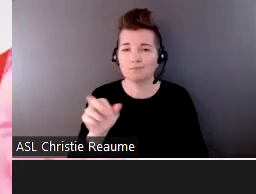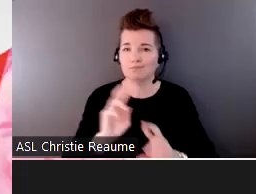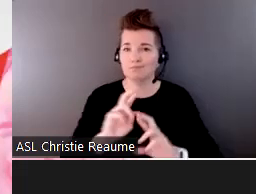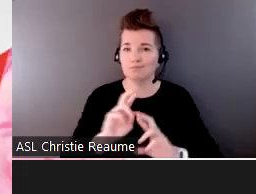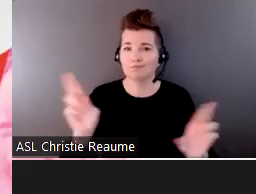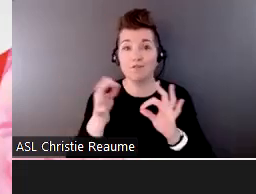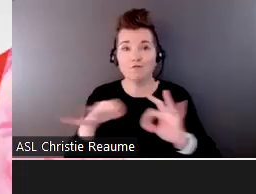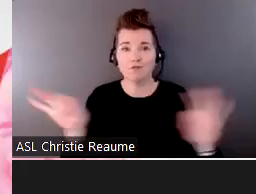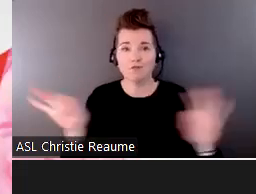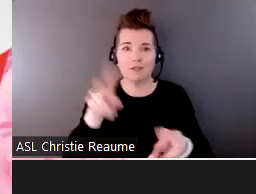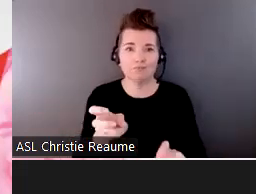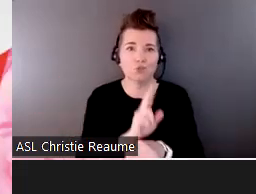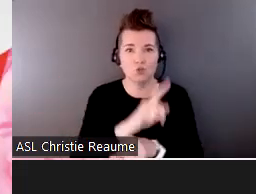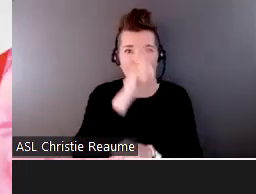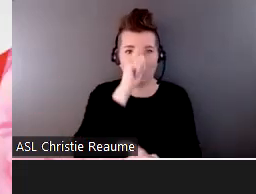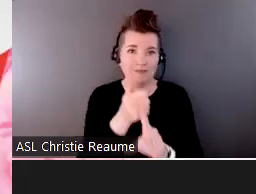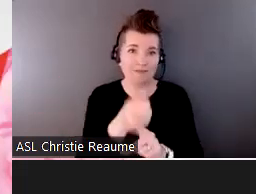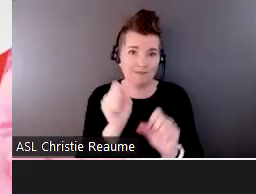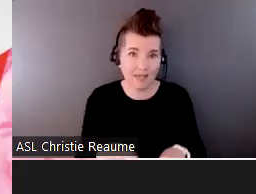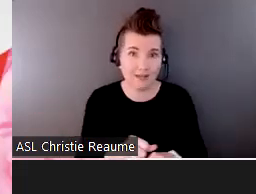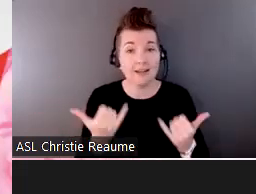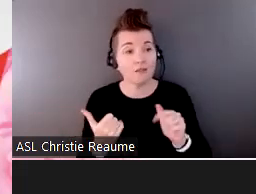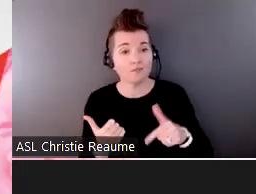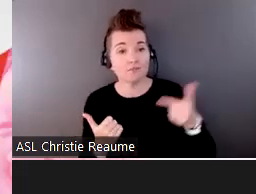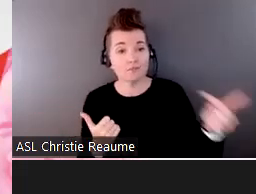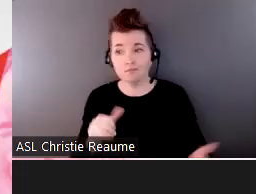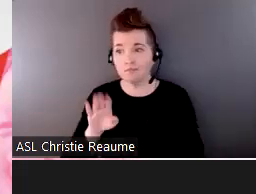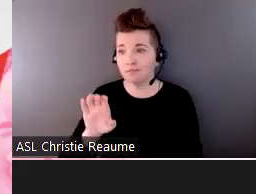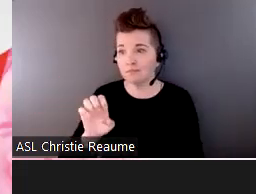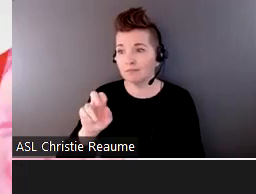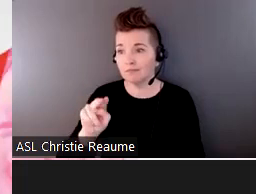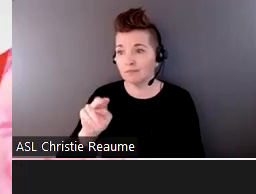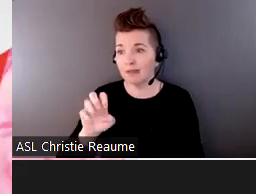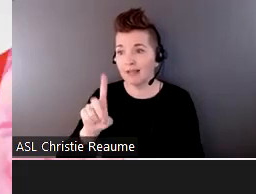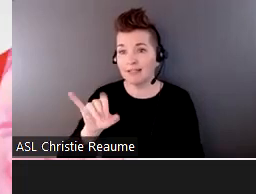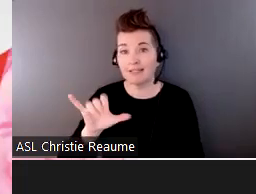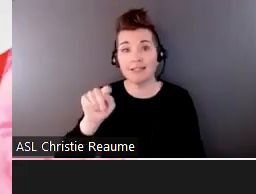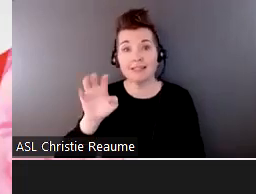over to my colleague Benedict to talk a little bit about cnpa